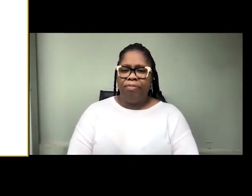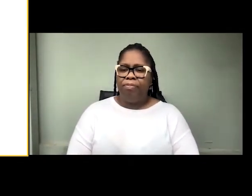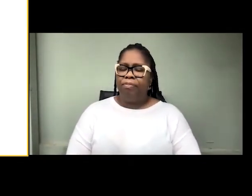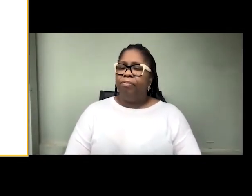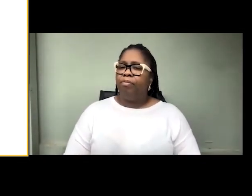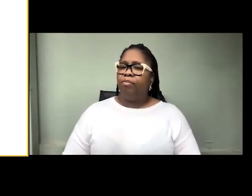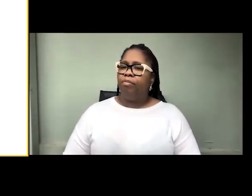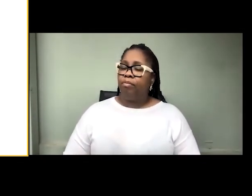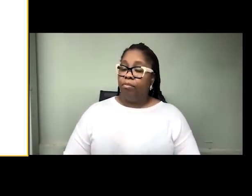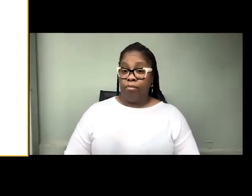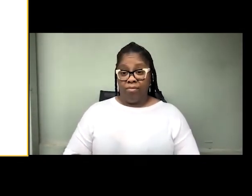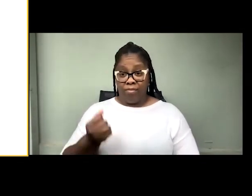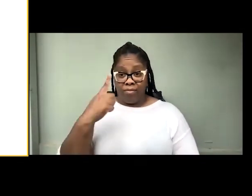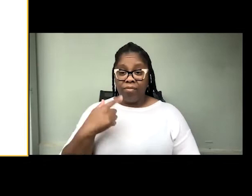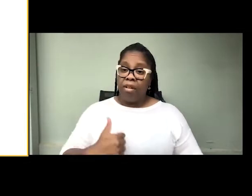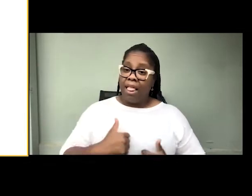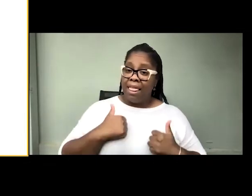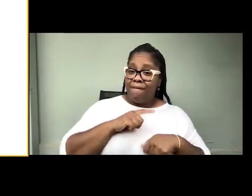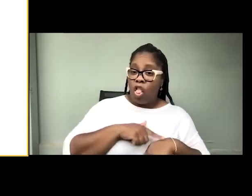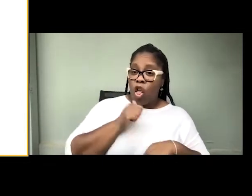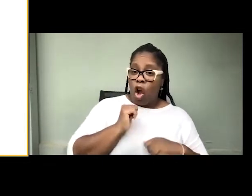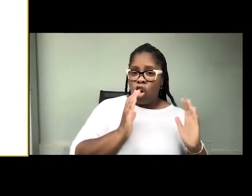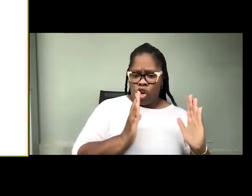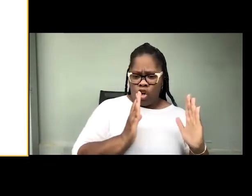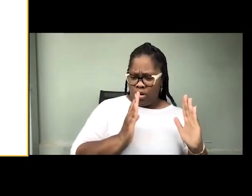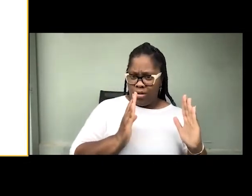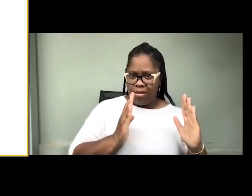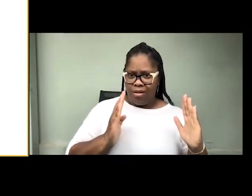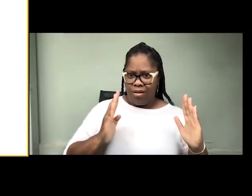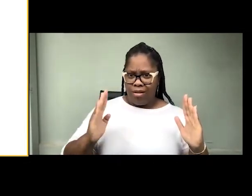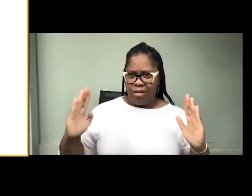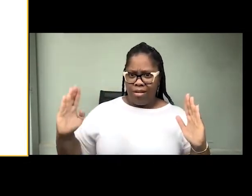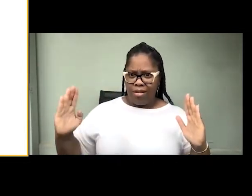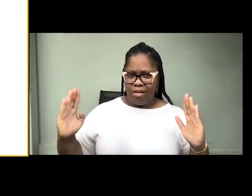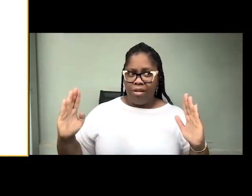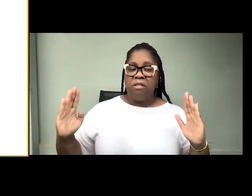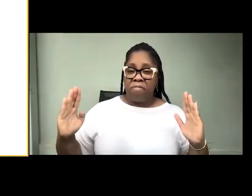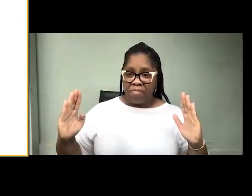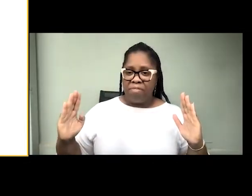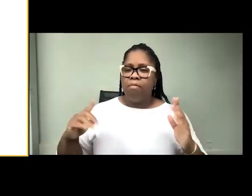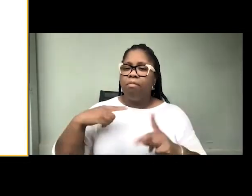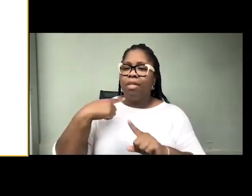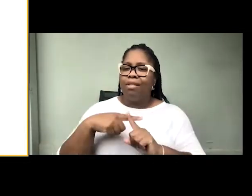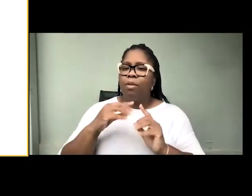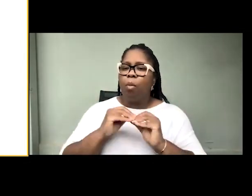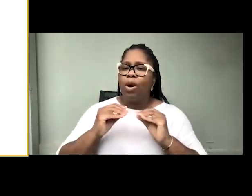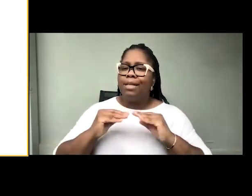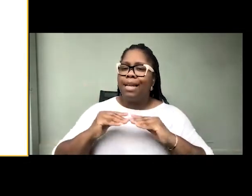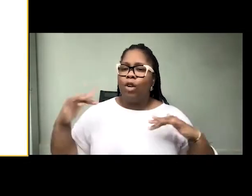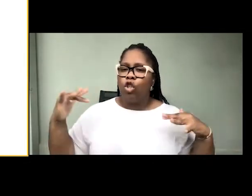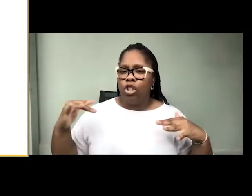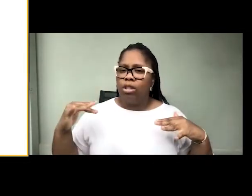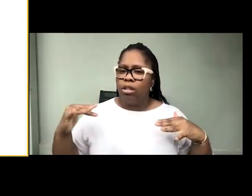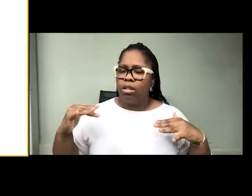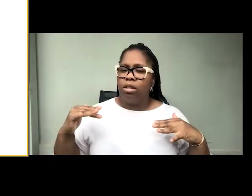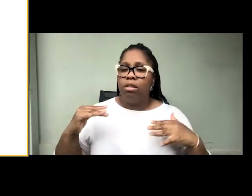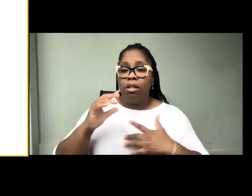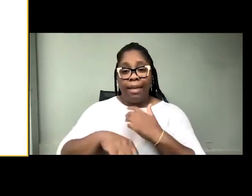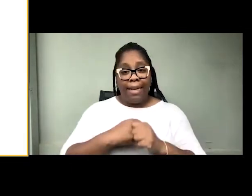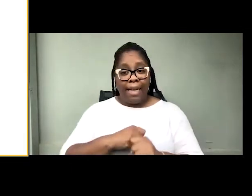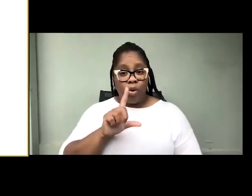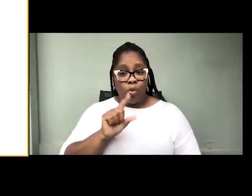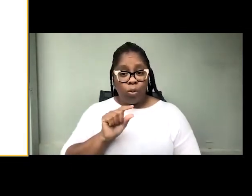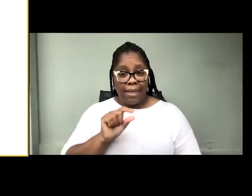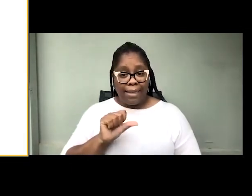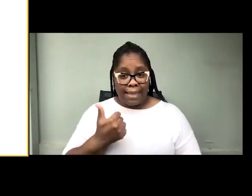Not only are we living longer, but we're actually becoming a much more and more diverse state. Older adults are no different. So back in